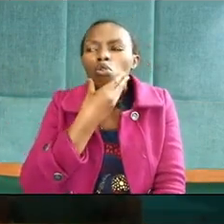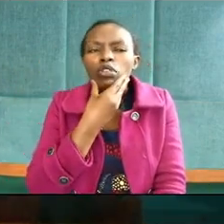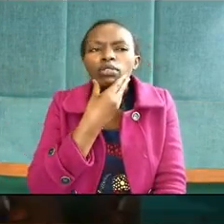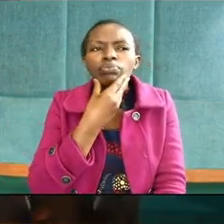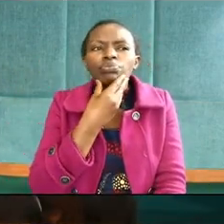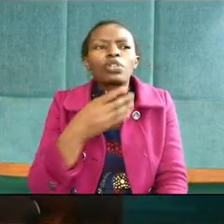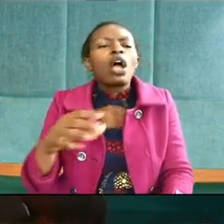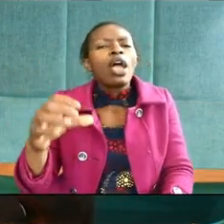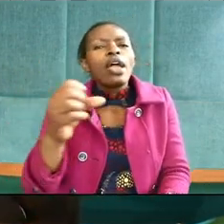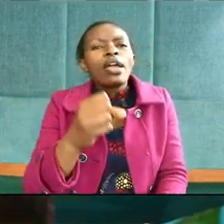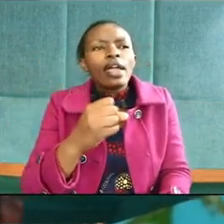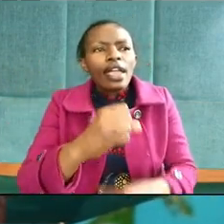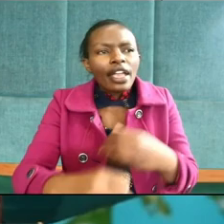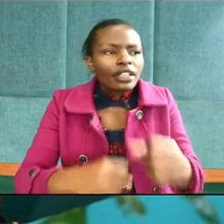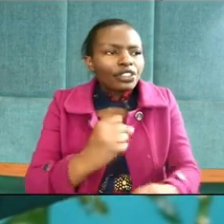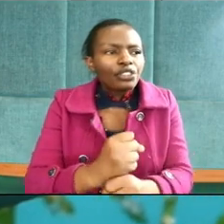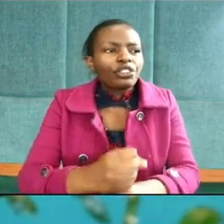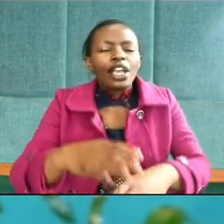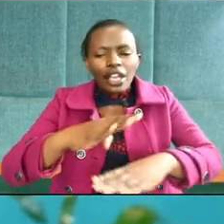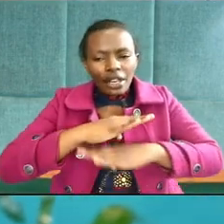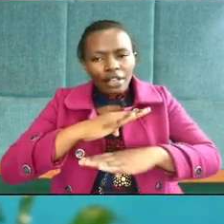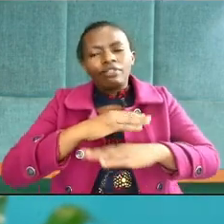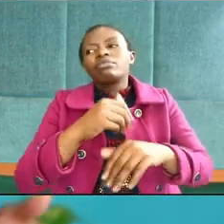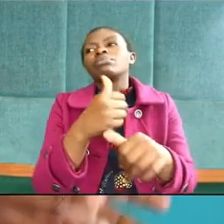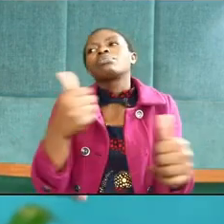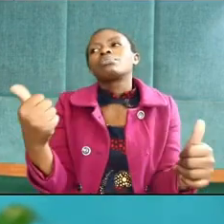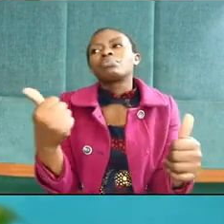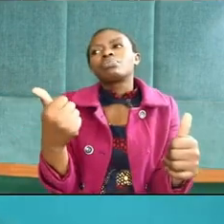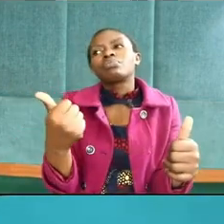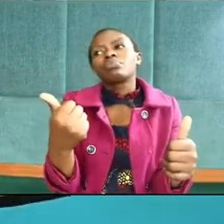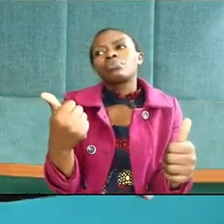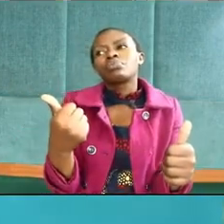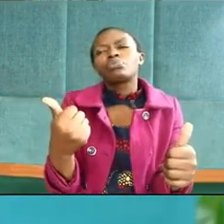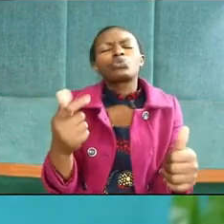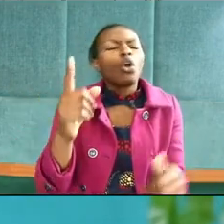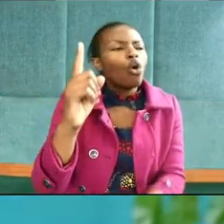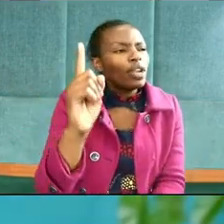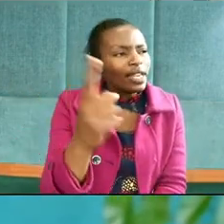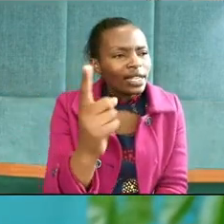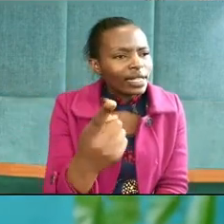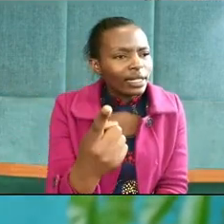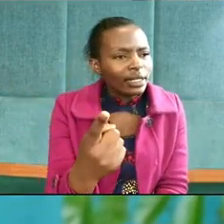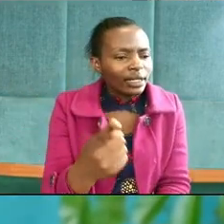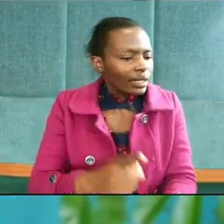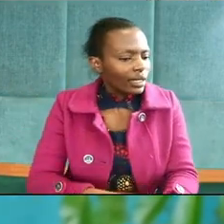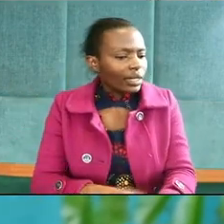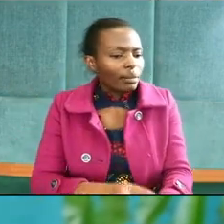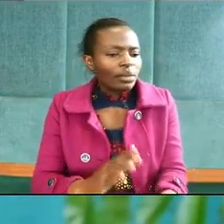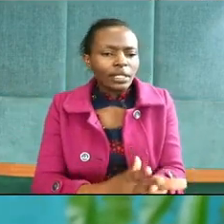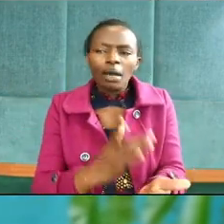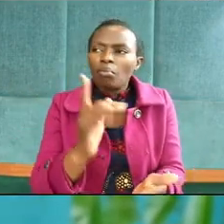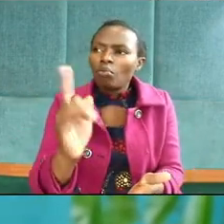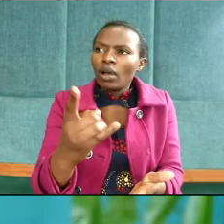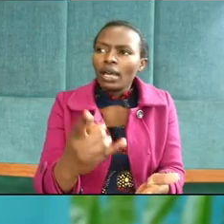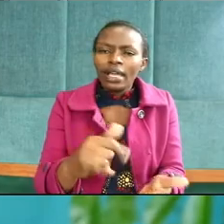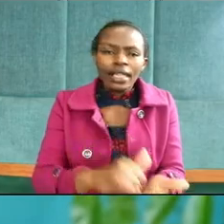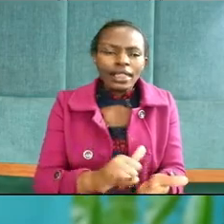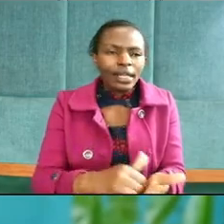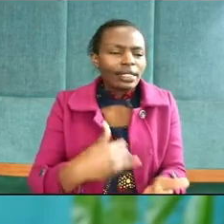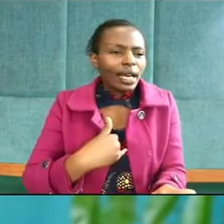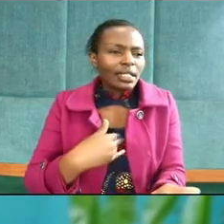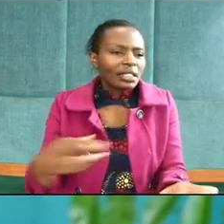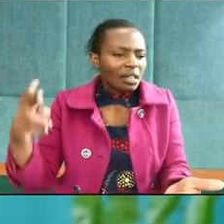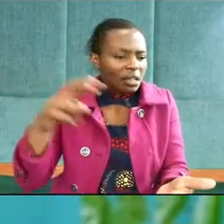What does this entail, brothers and sisters? It is only when someone has reached a status